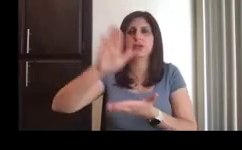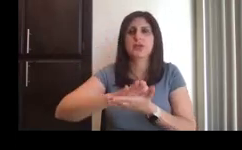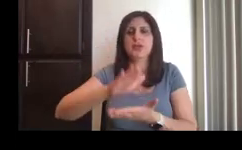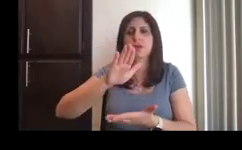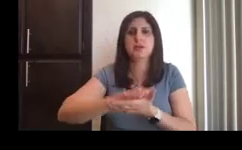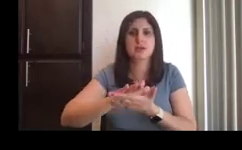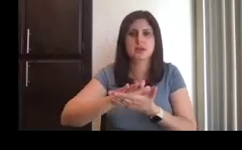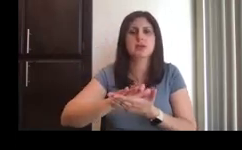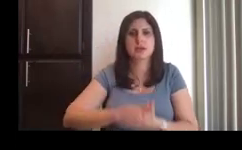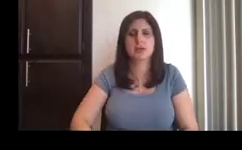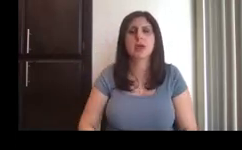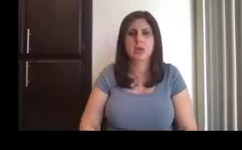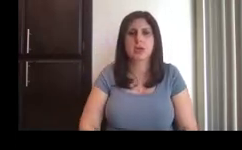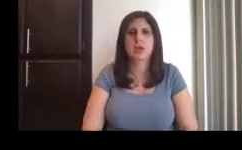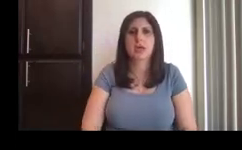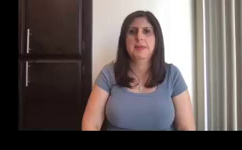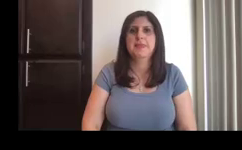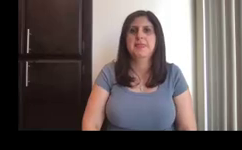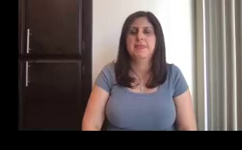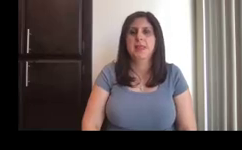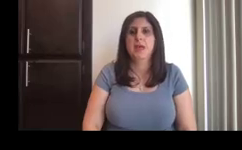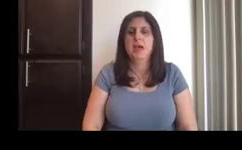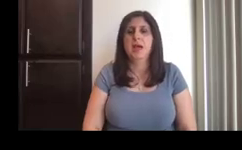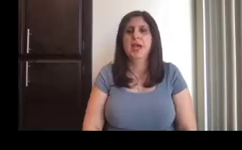Deaf school.